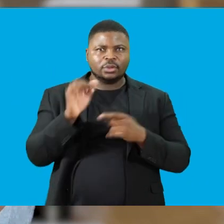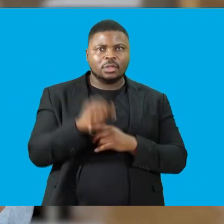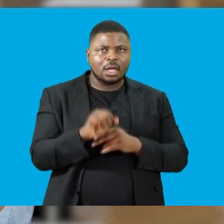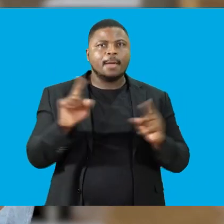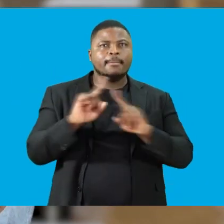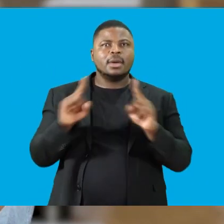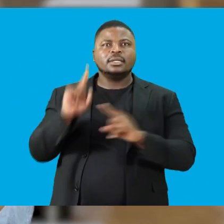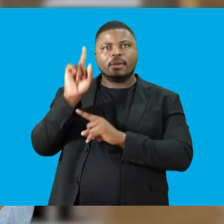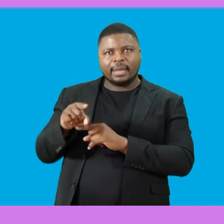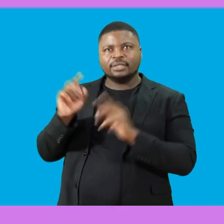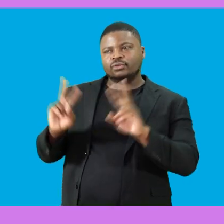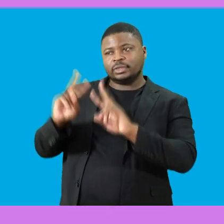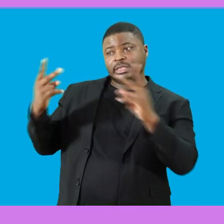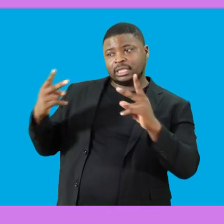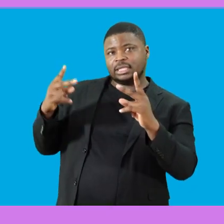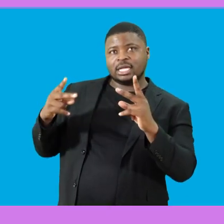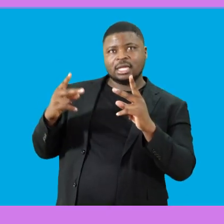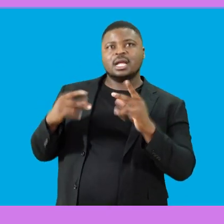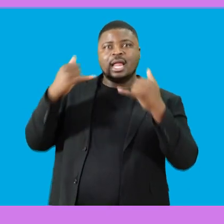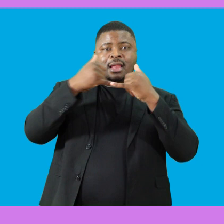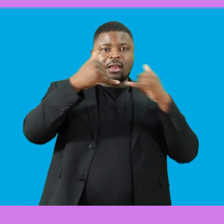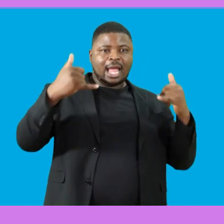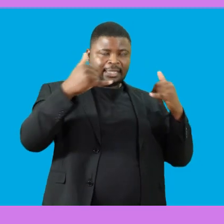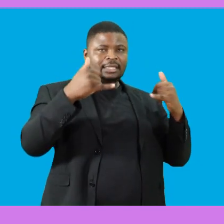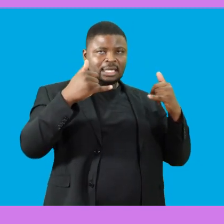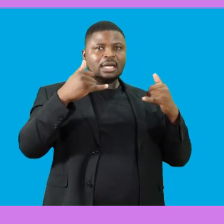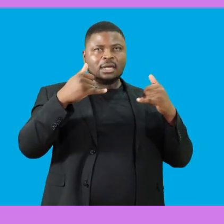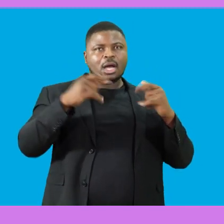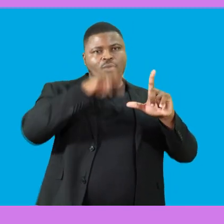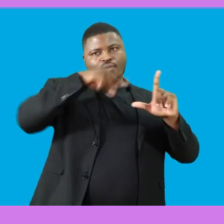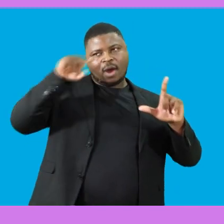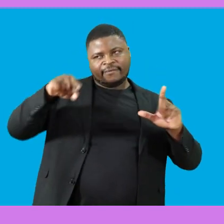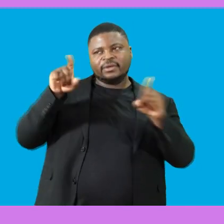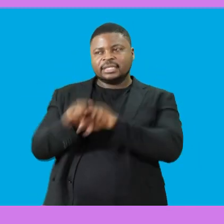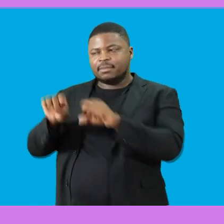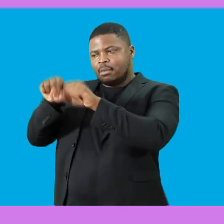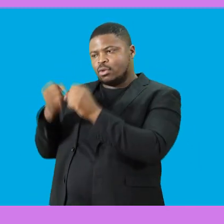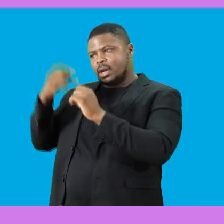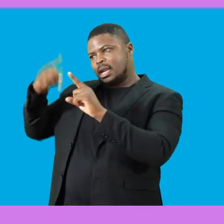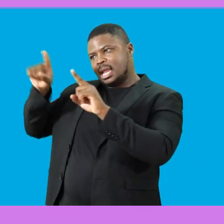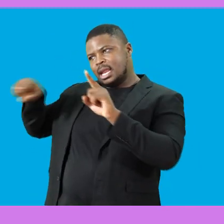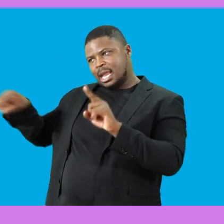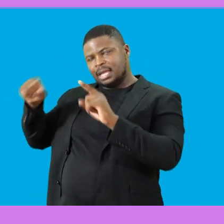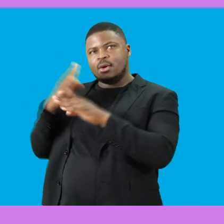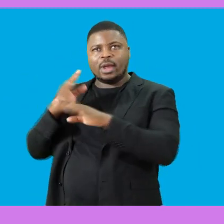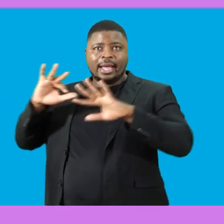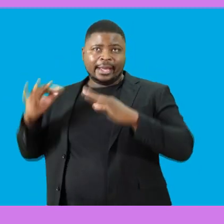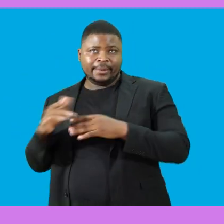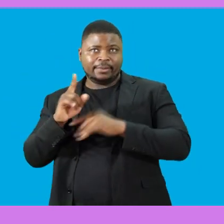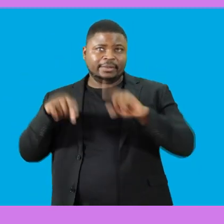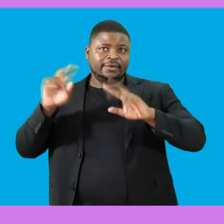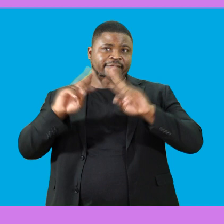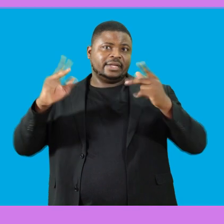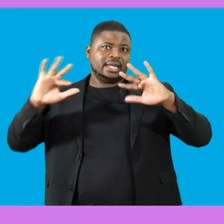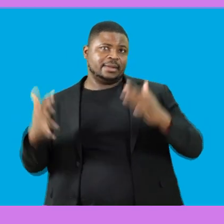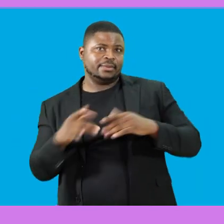to differentiate between a line graph and a broken line graph. So a line graph represents continuous data. So there is no way you can take a line graph and